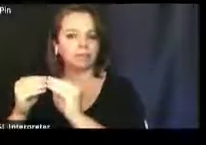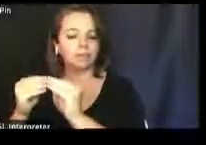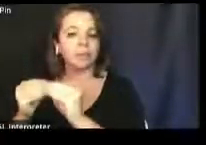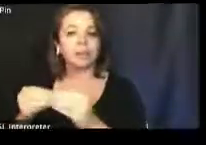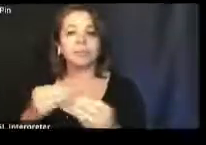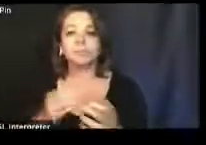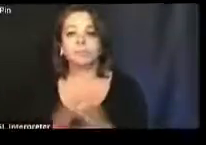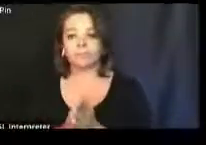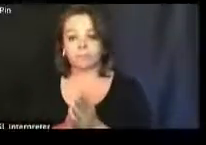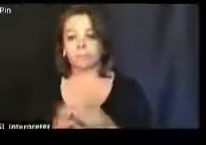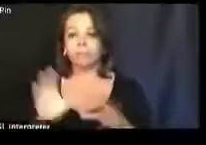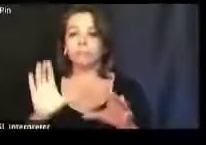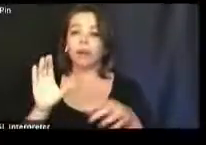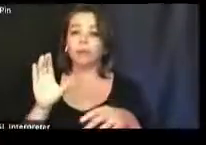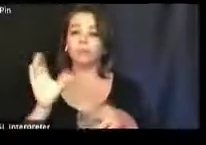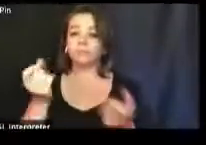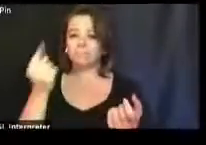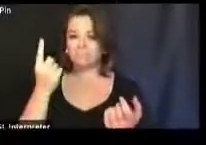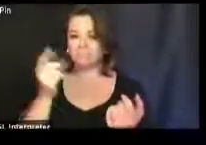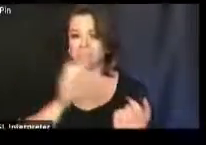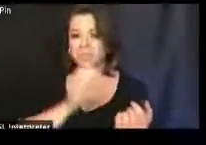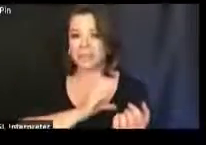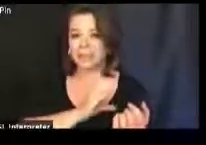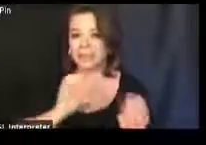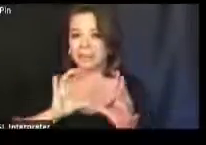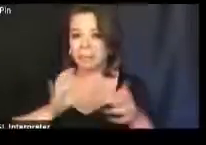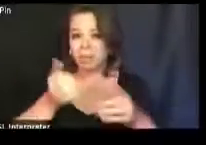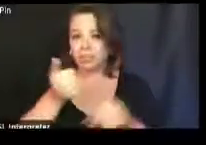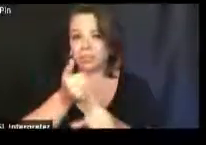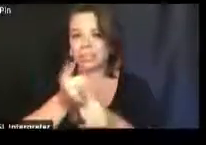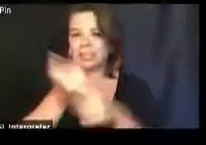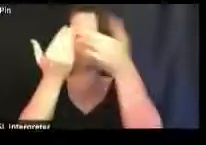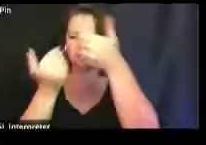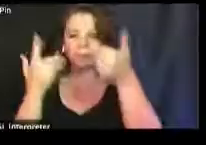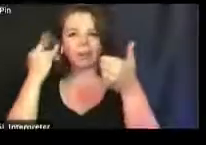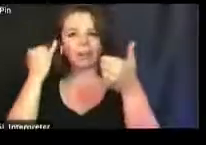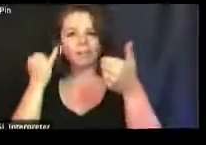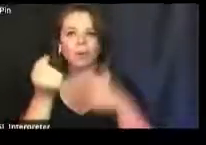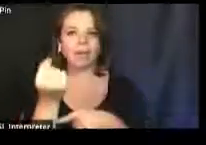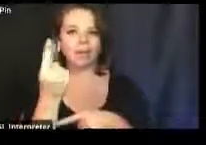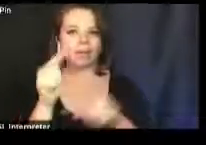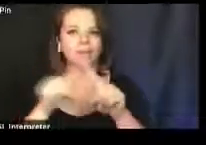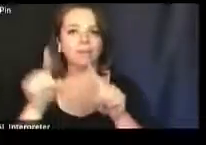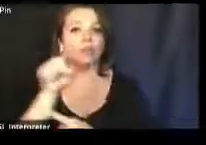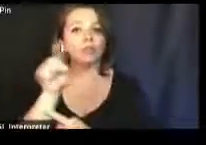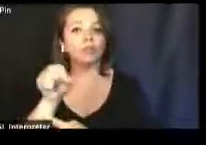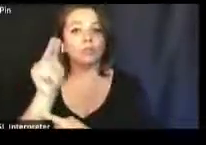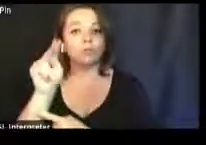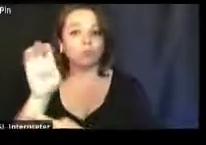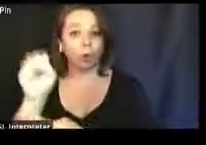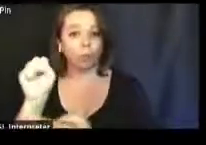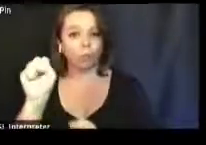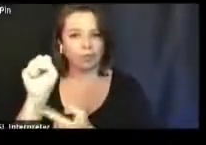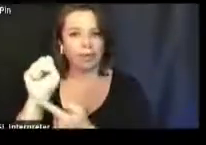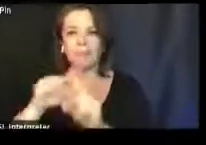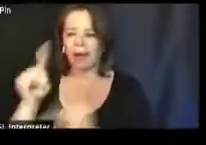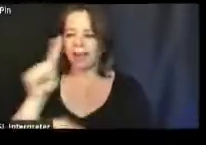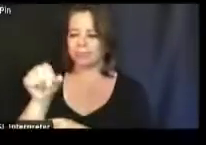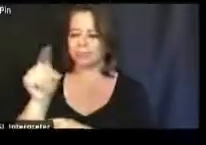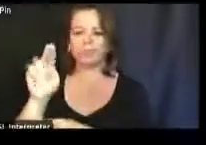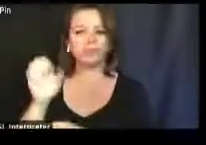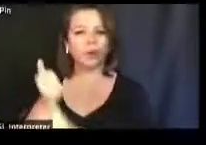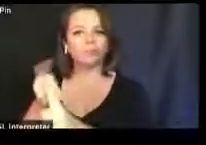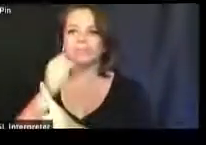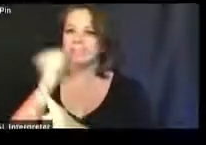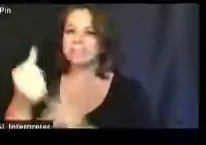up California into 11 zones, that in no way is related to or reflective of redistricting lines